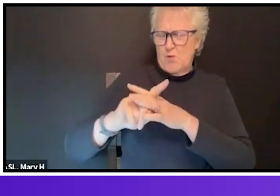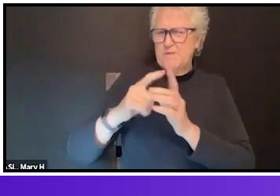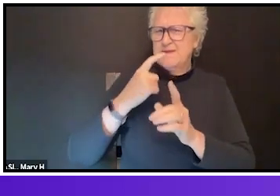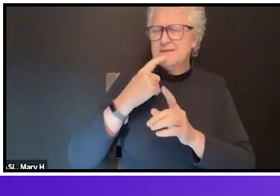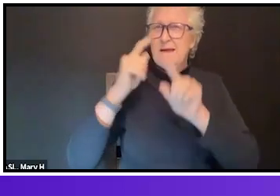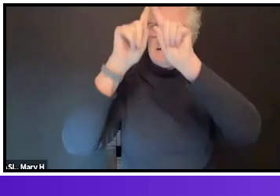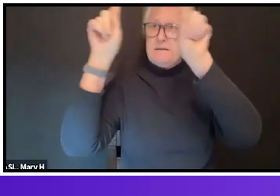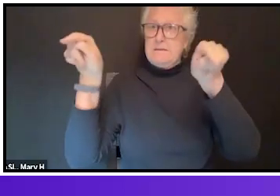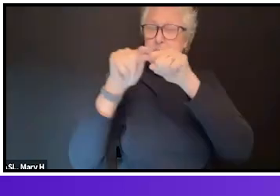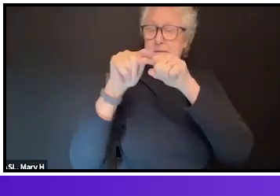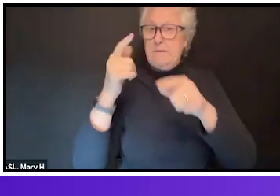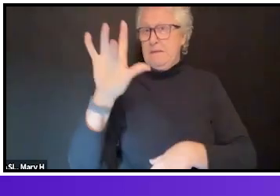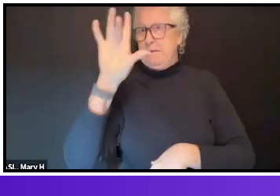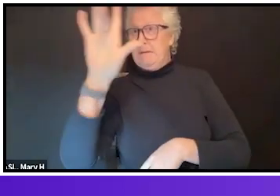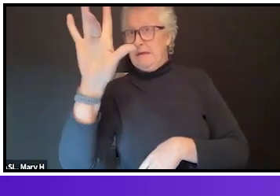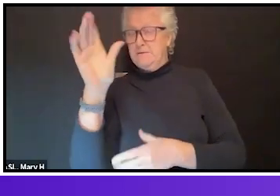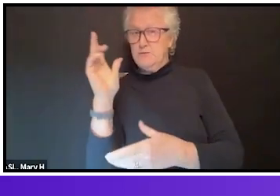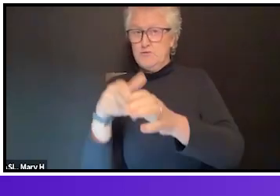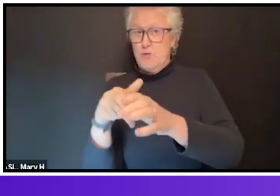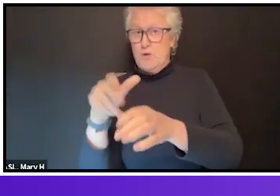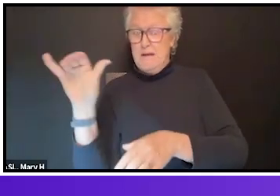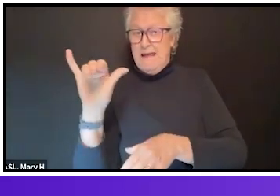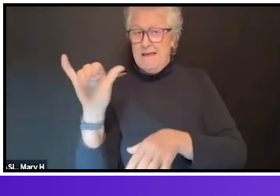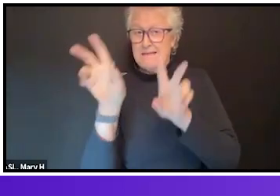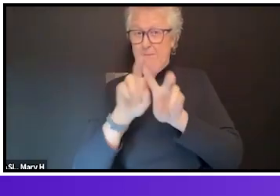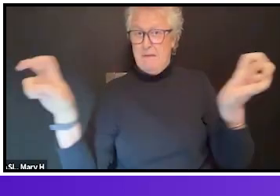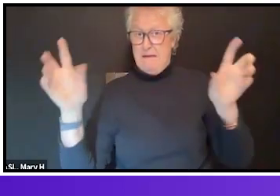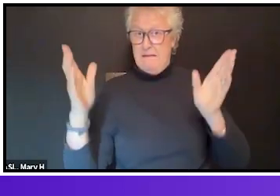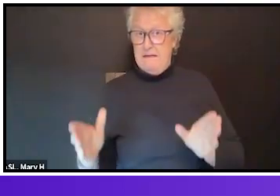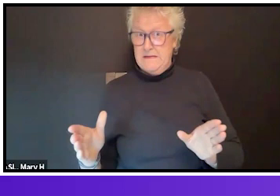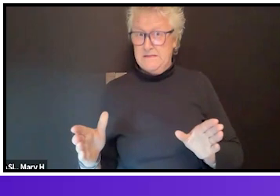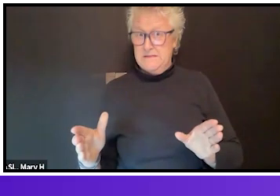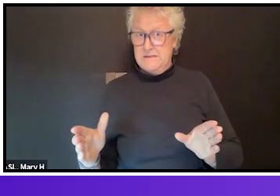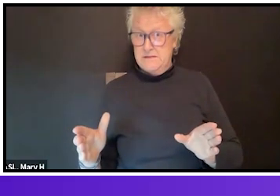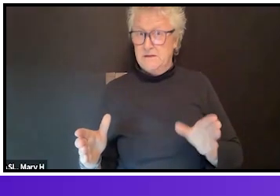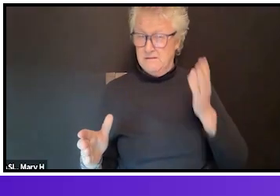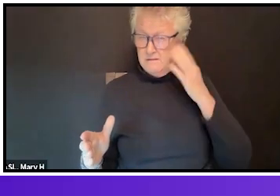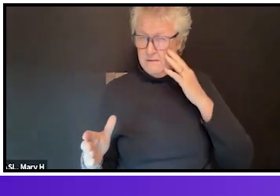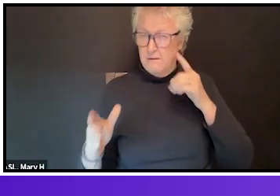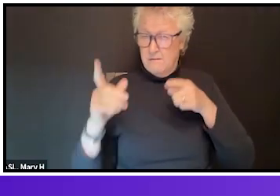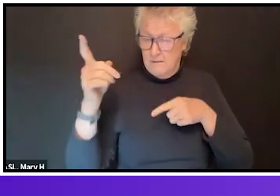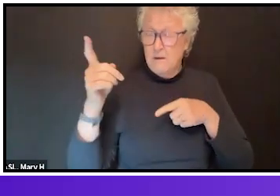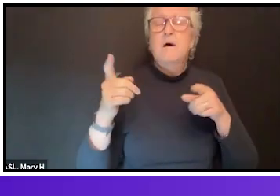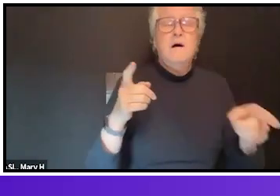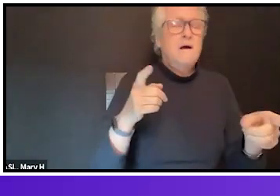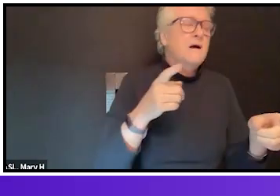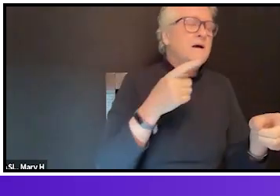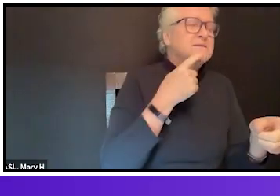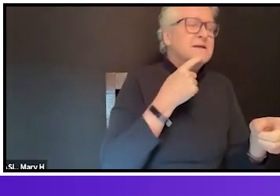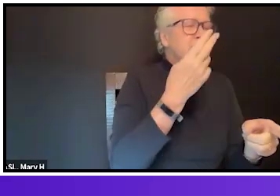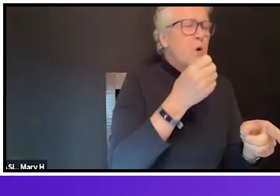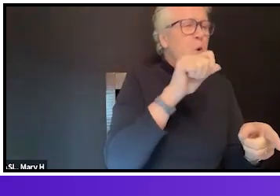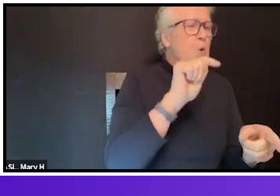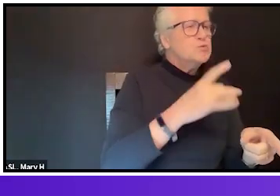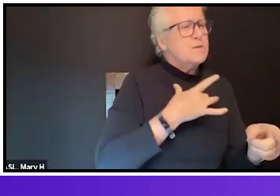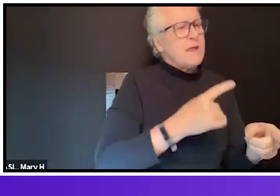panelist, it says, the box says, the host would like to promote you to be a panelist. And as